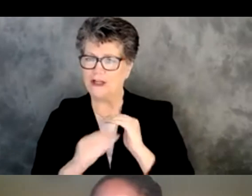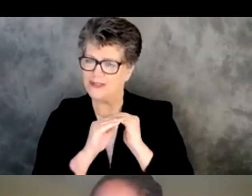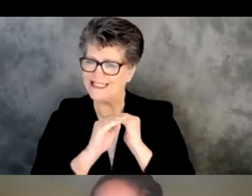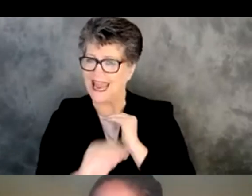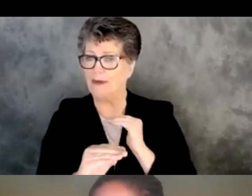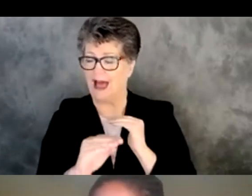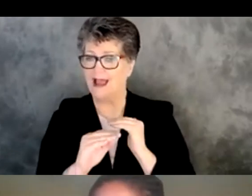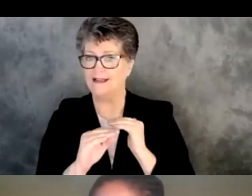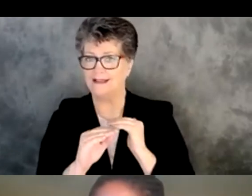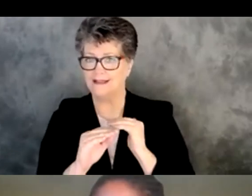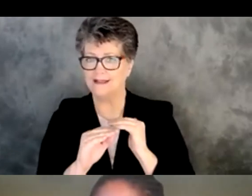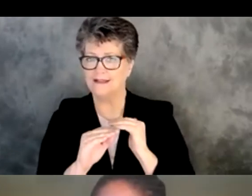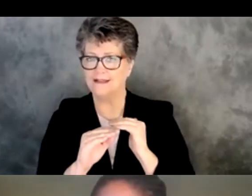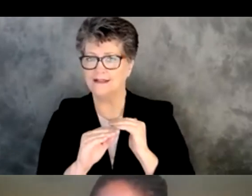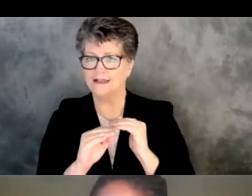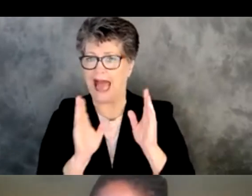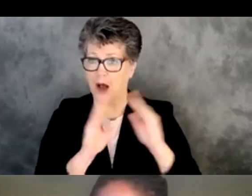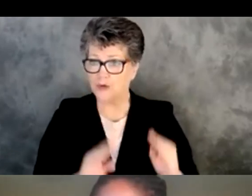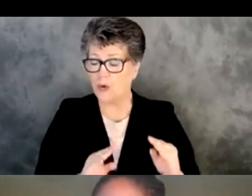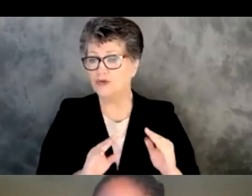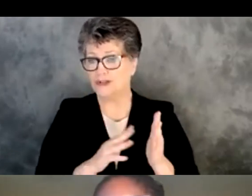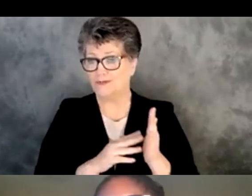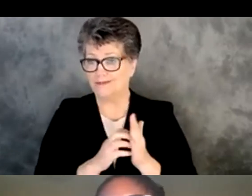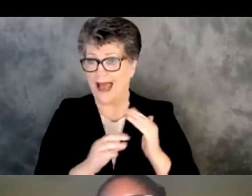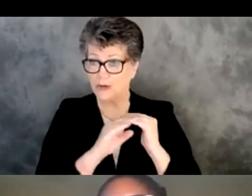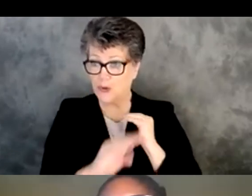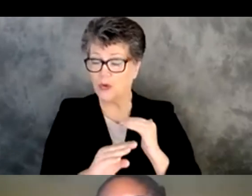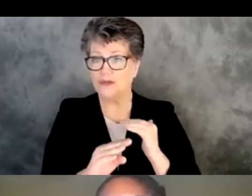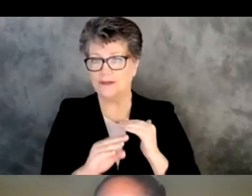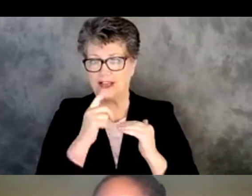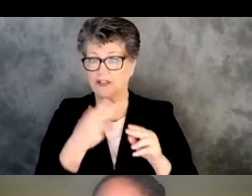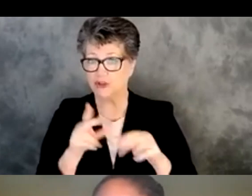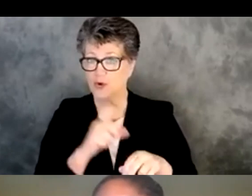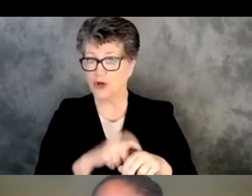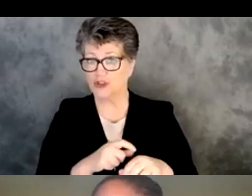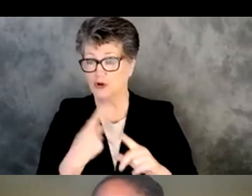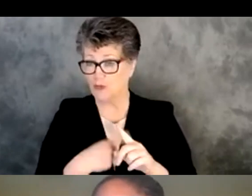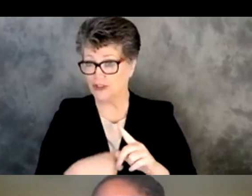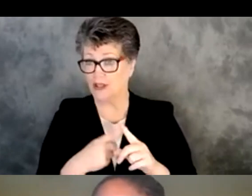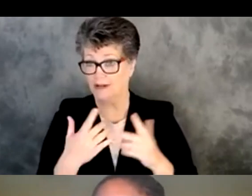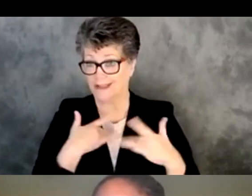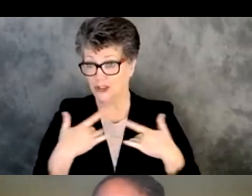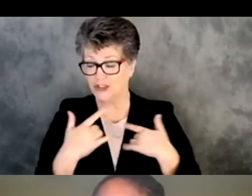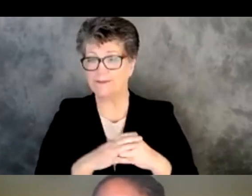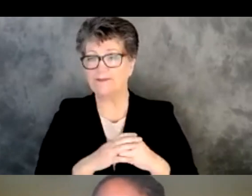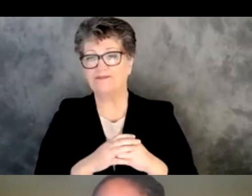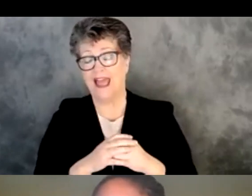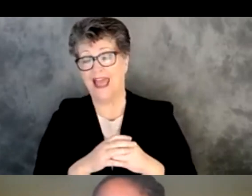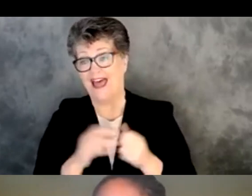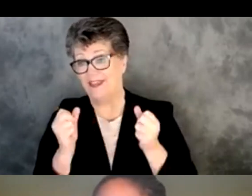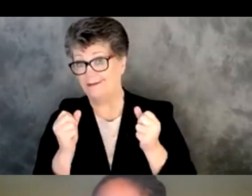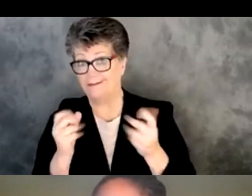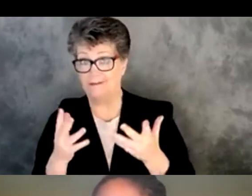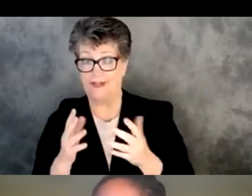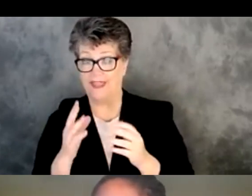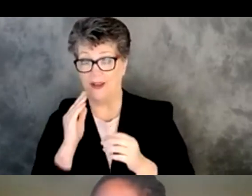emergency rental mortgage assistance. Hopefully many of you have heard about that. The long-term budgetary investments in housing production, including Home